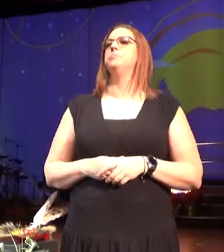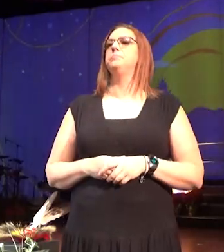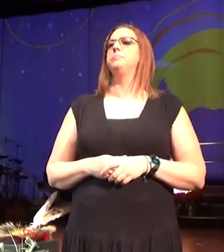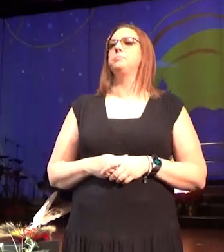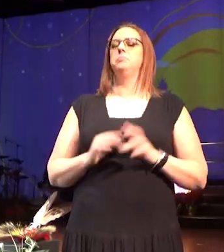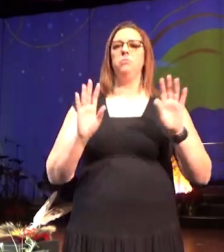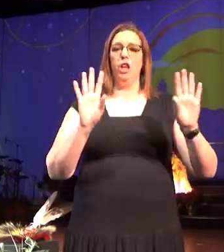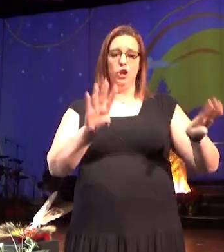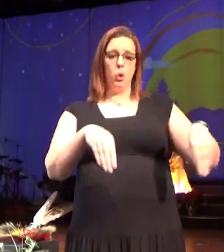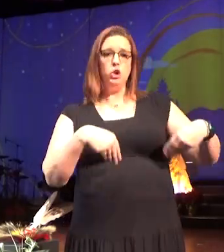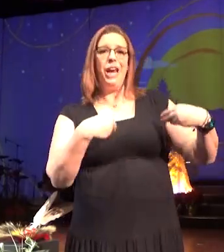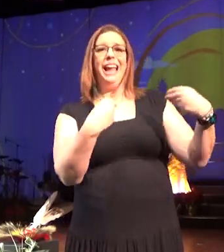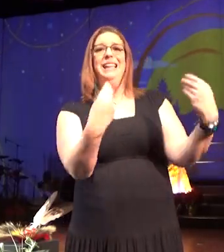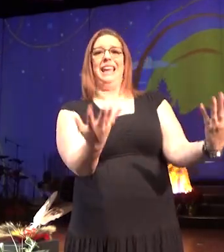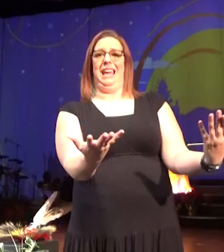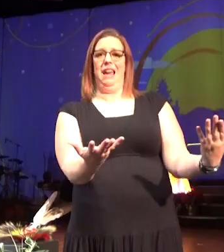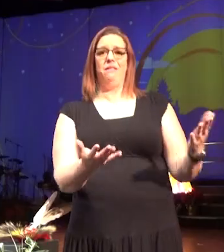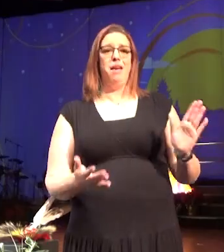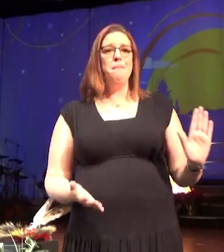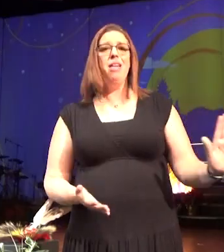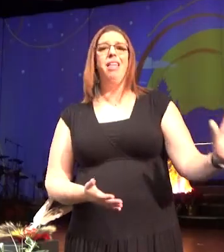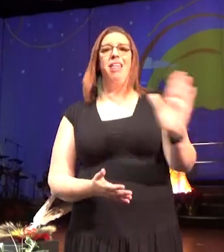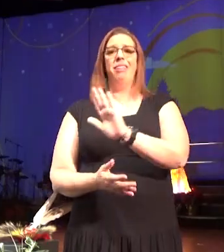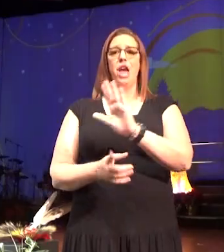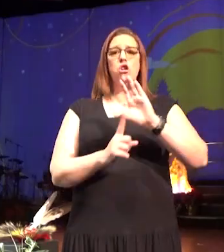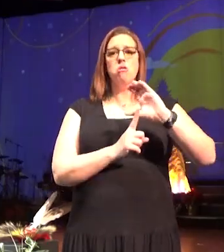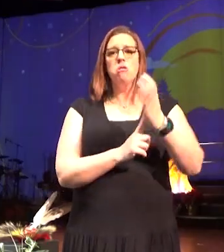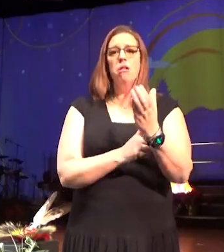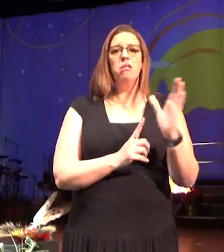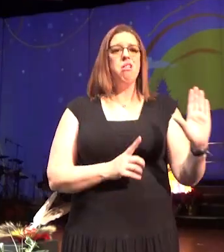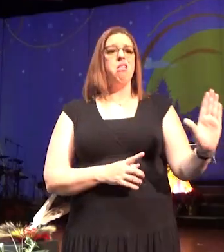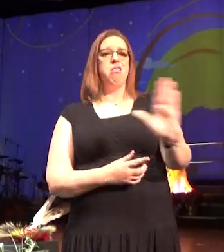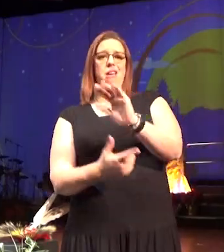And gave them their rituals and their language and their way of life.